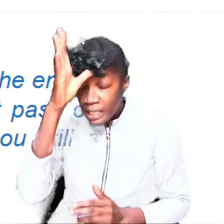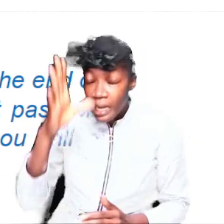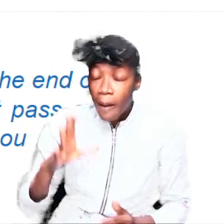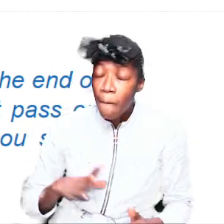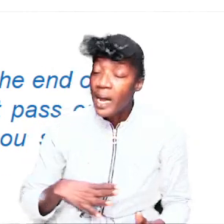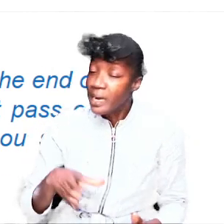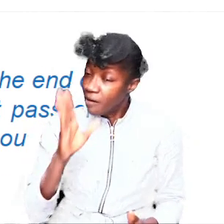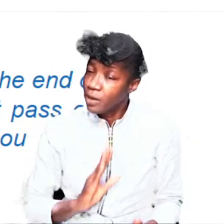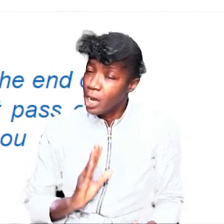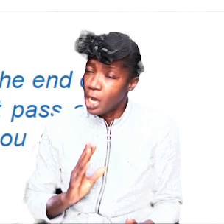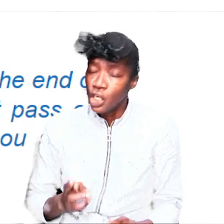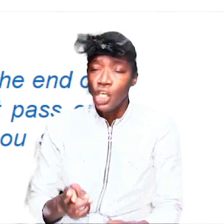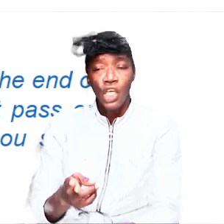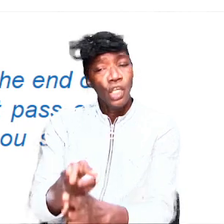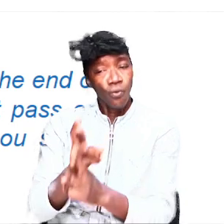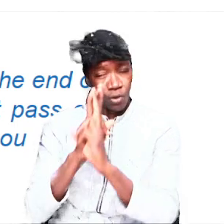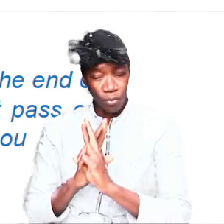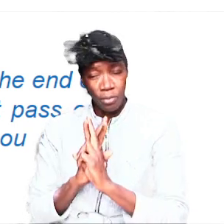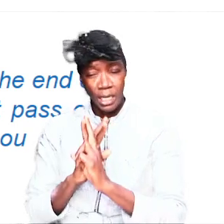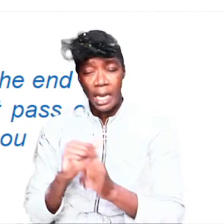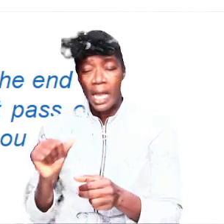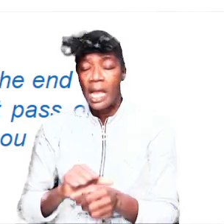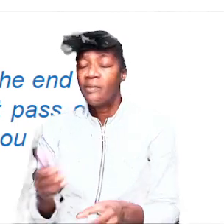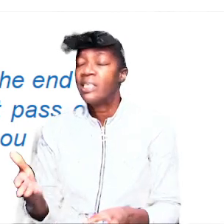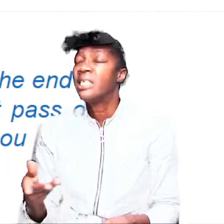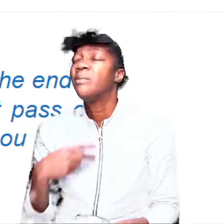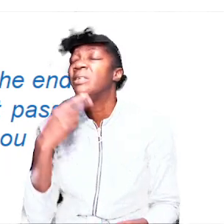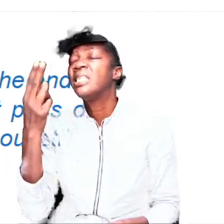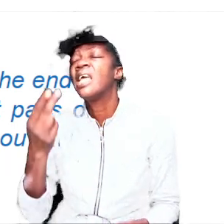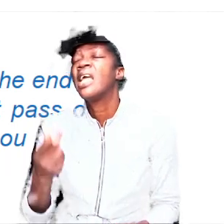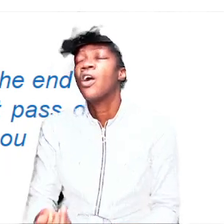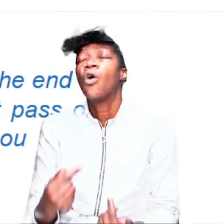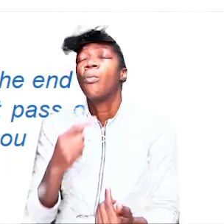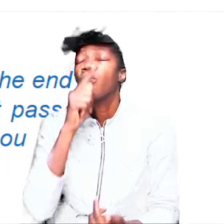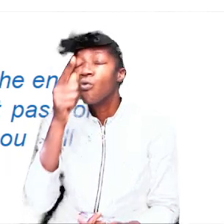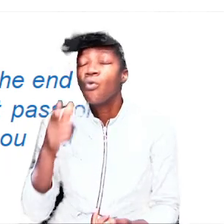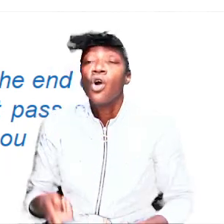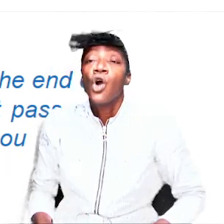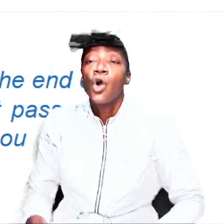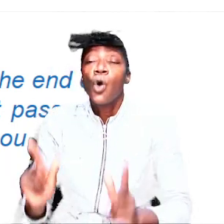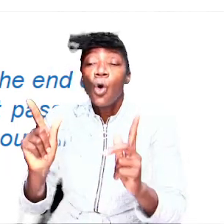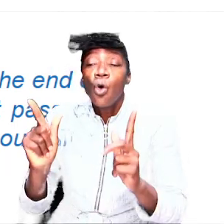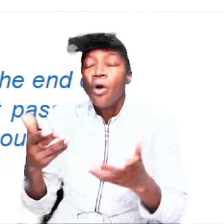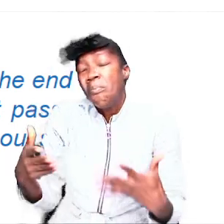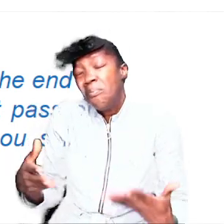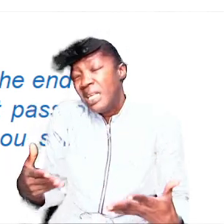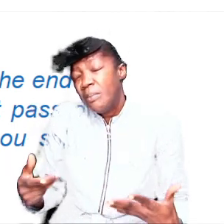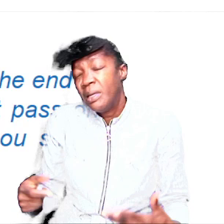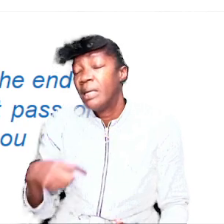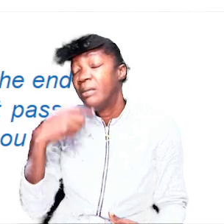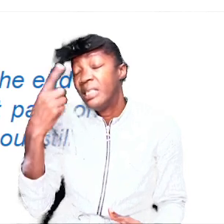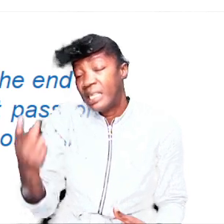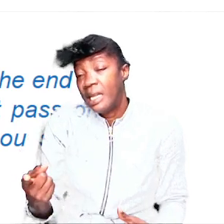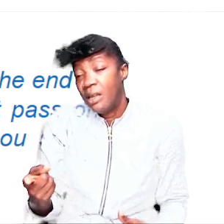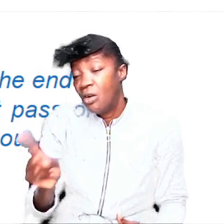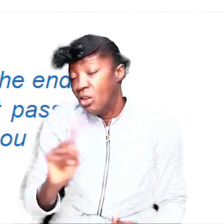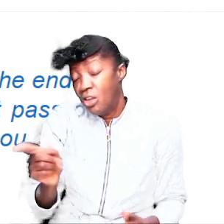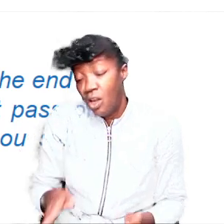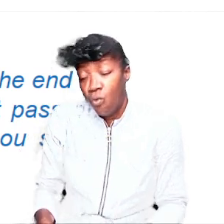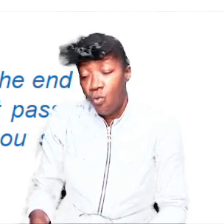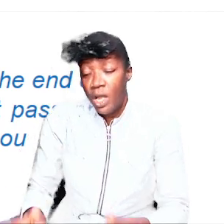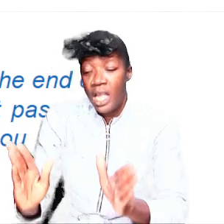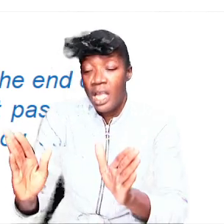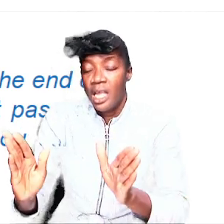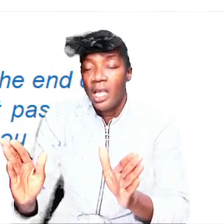highly respected, and everything he says come true. Let us go now. Perhaps he will tell us the way to